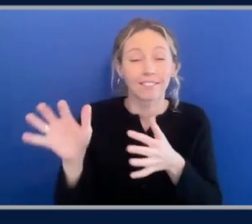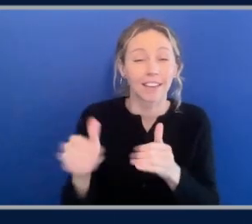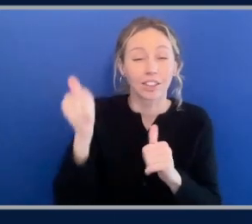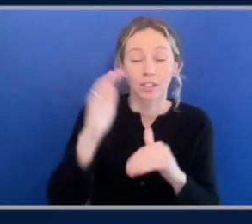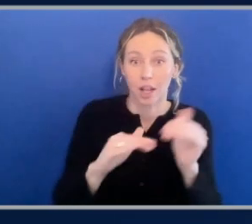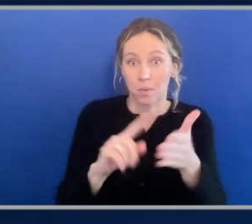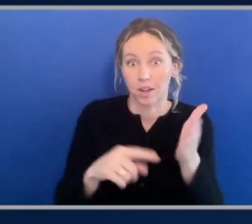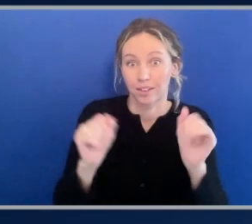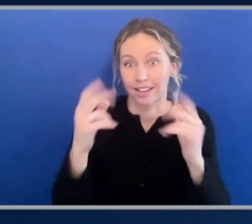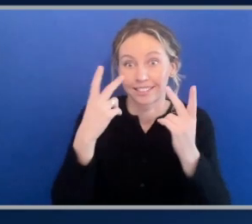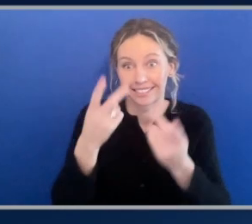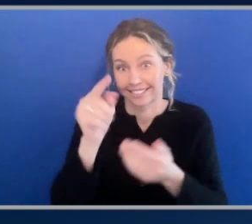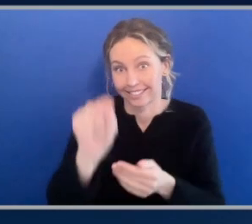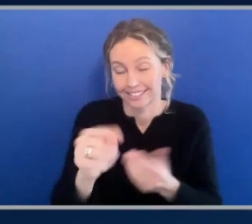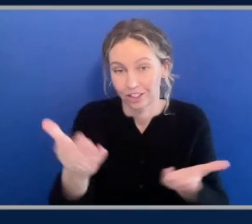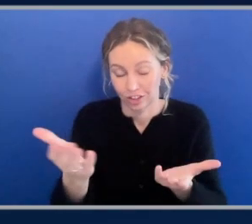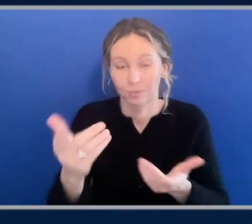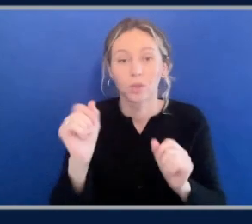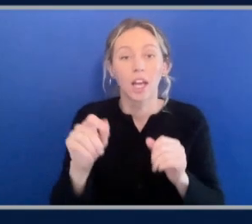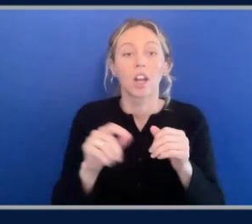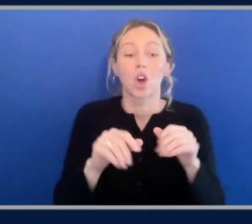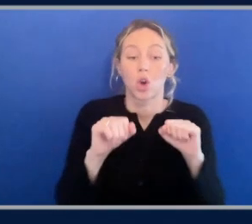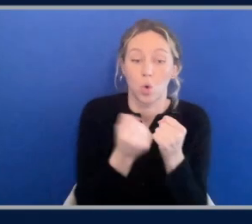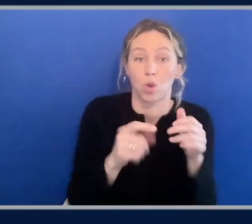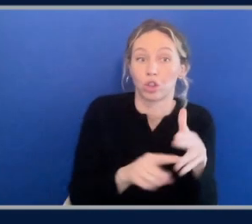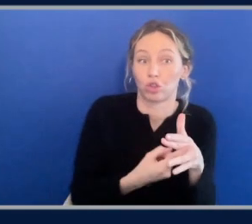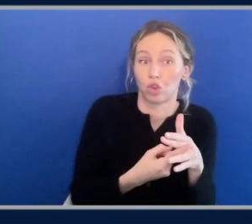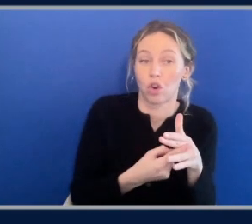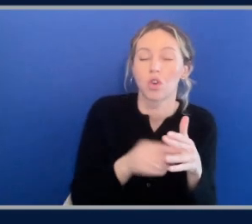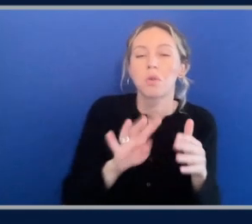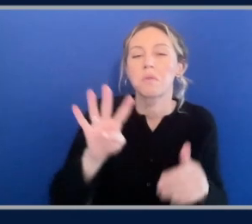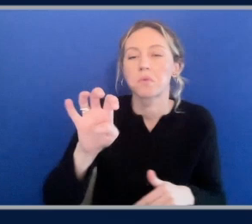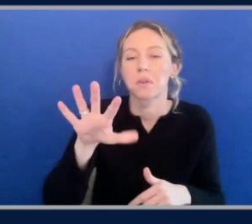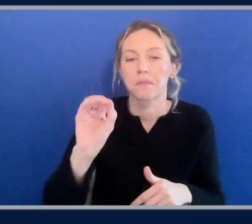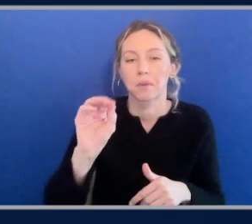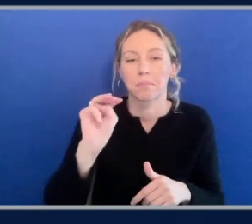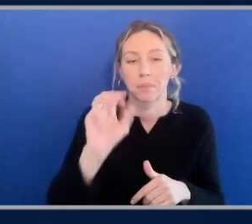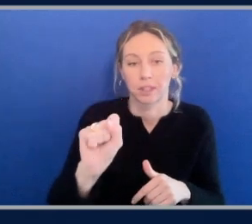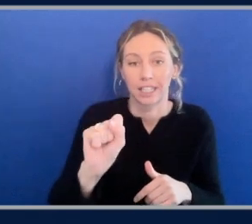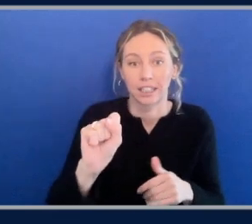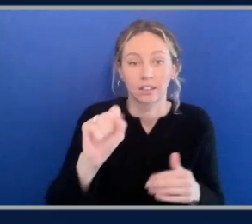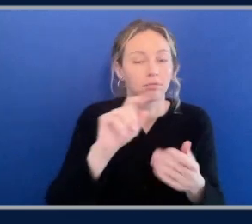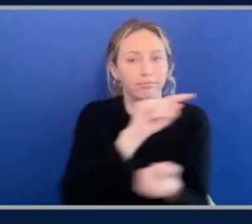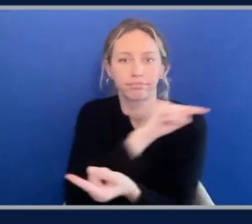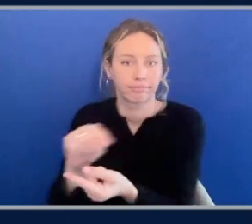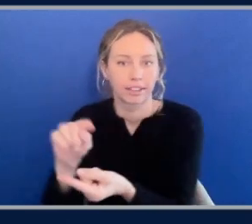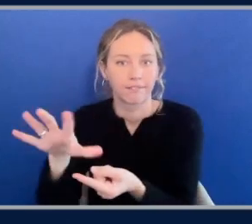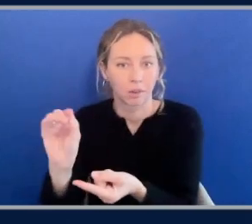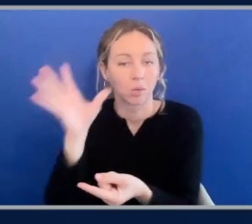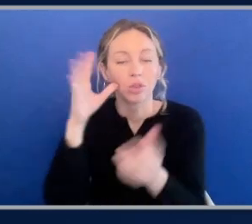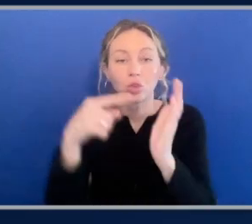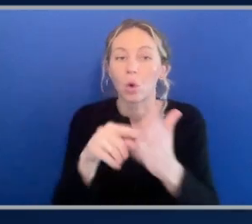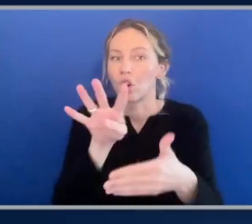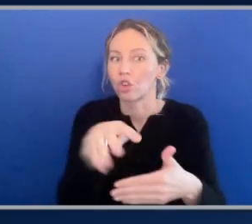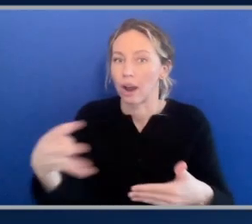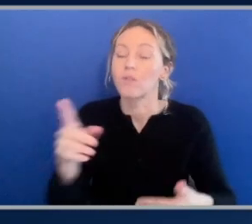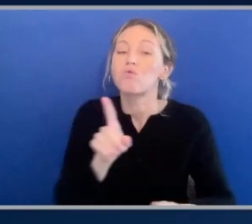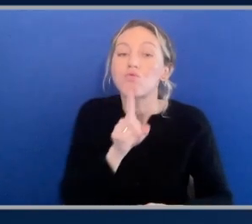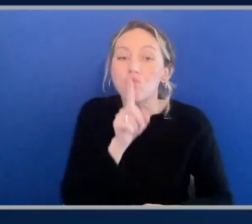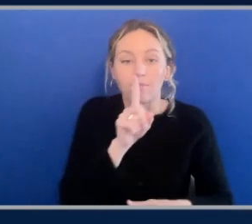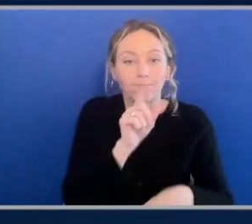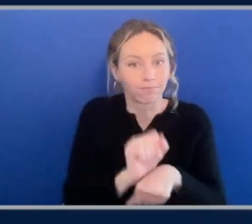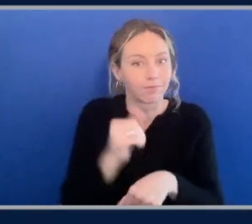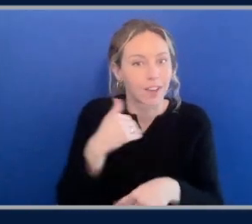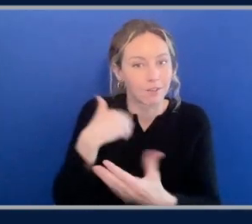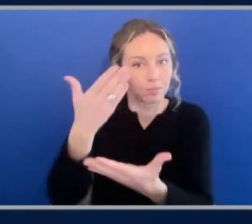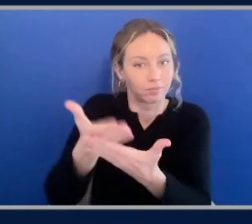of it. We were able to go from a cold start time averaging around 450 milliseconds to about 50. I'll show you a graph of that. It's real. I'll show you in just a second. We